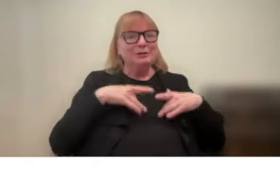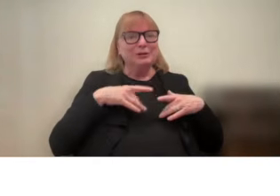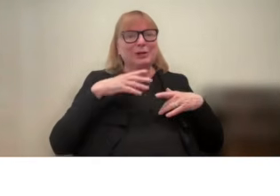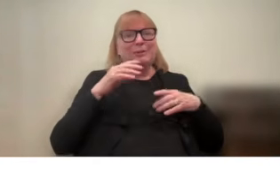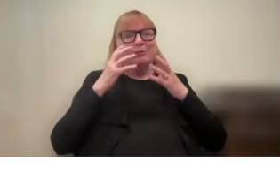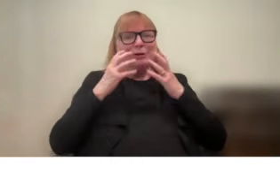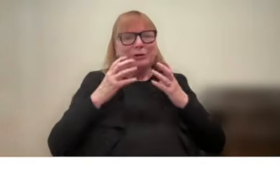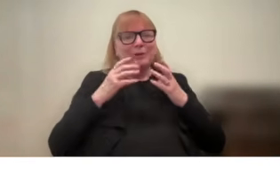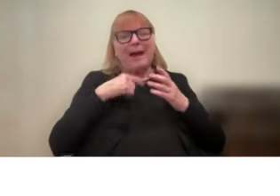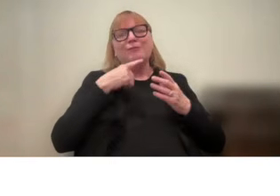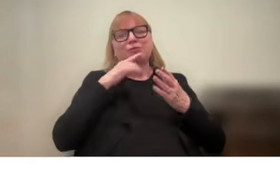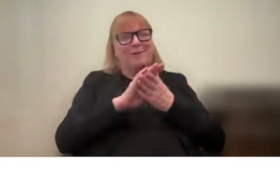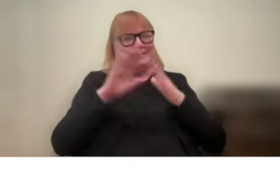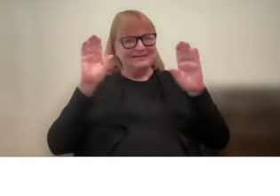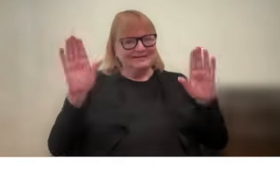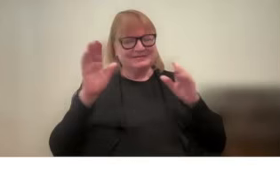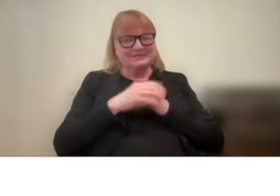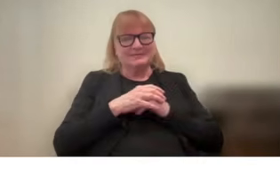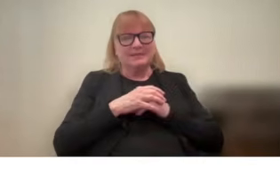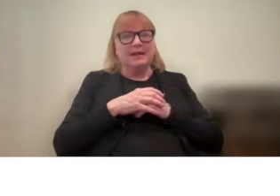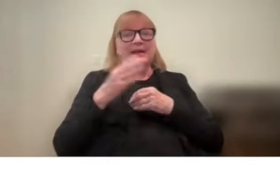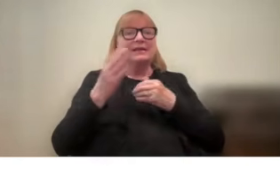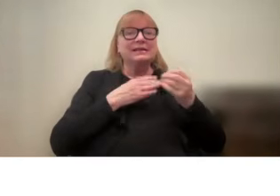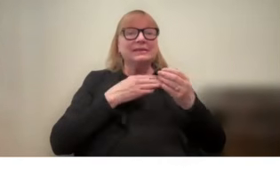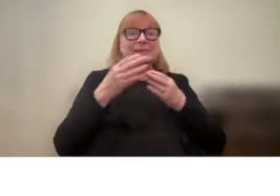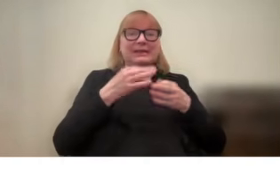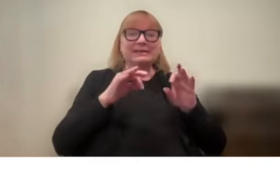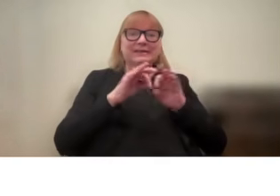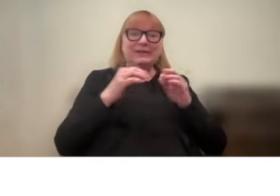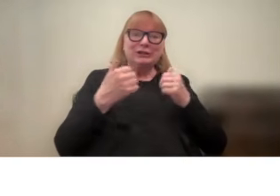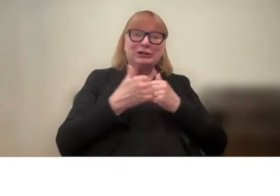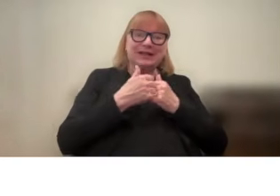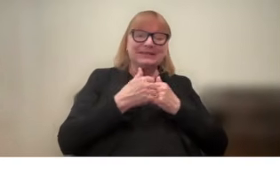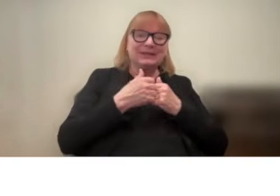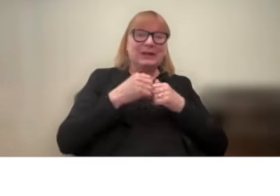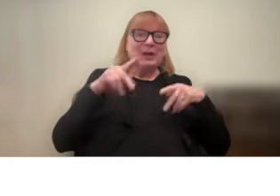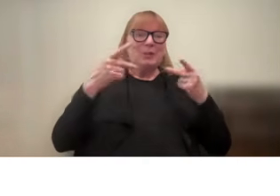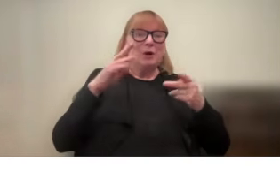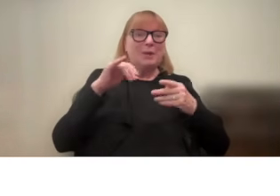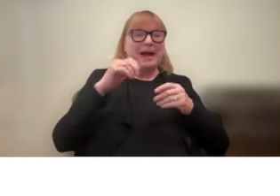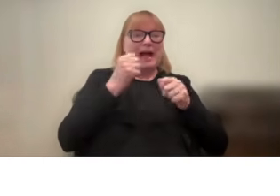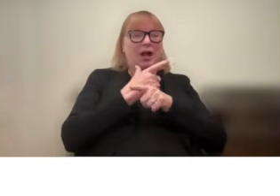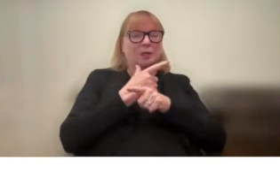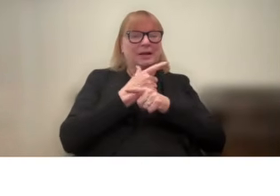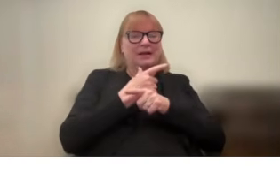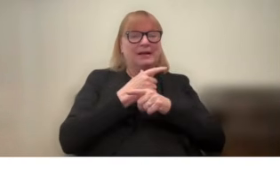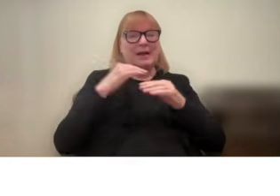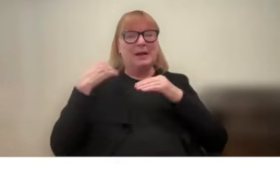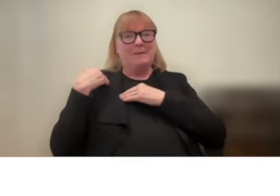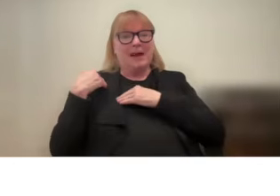gloom, I promise. So, despite the significant challenges posed by algorithmic bias